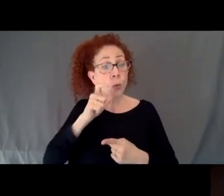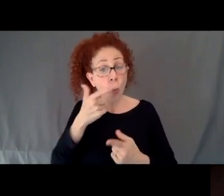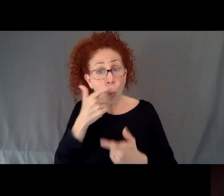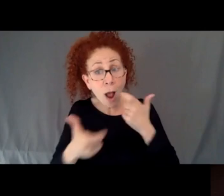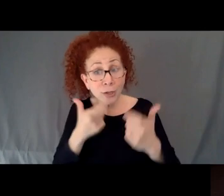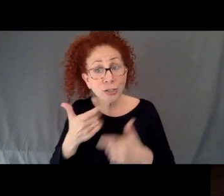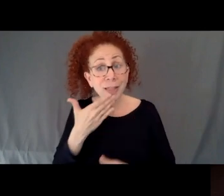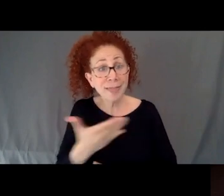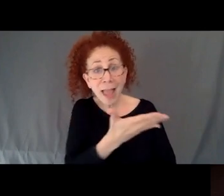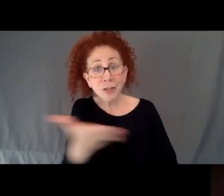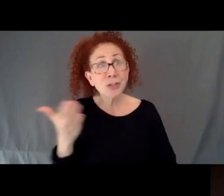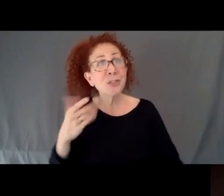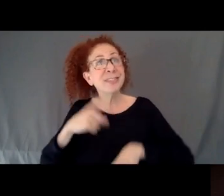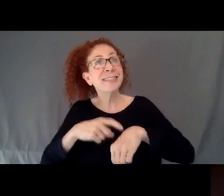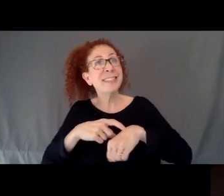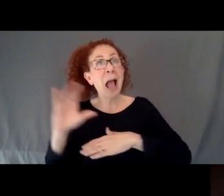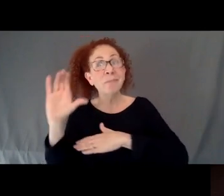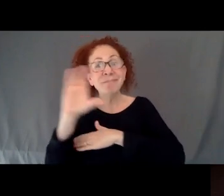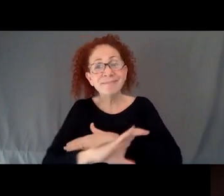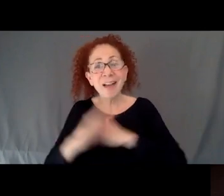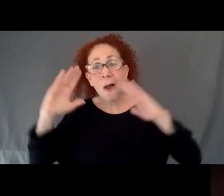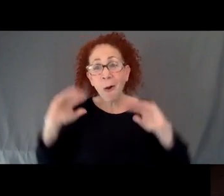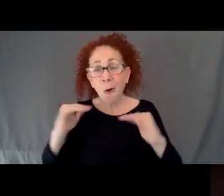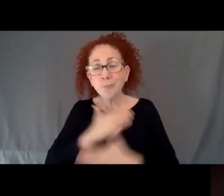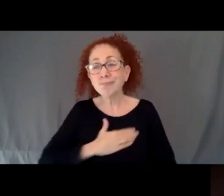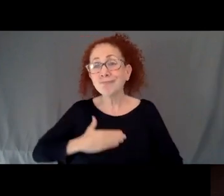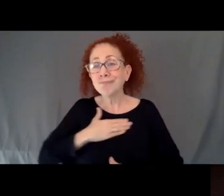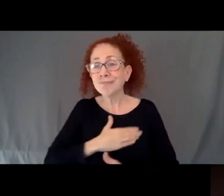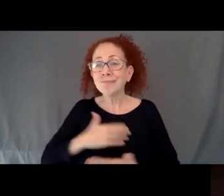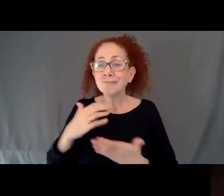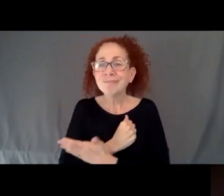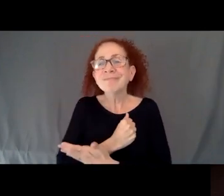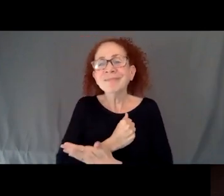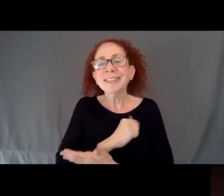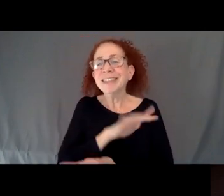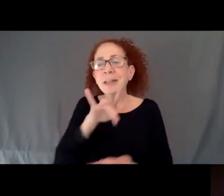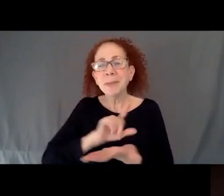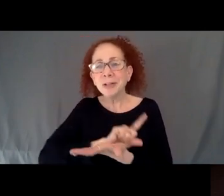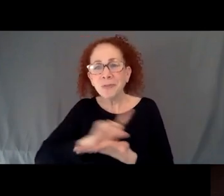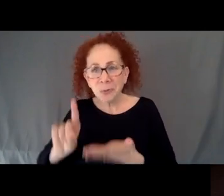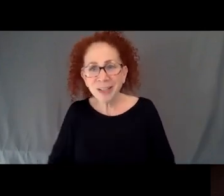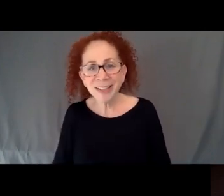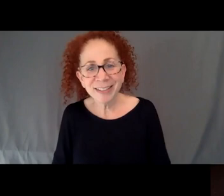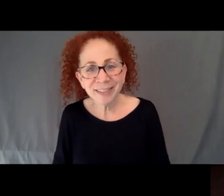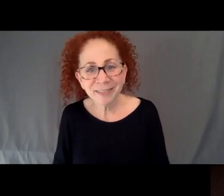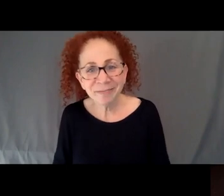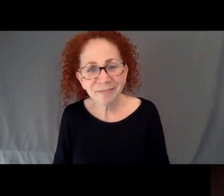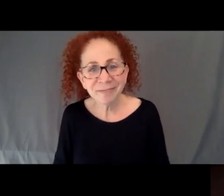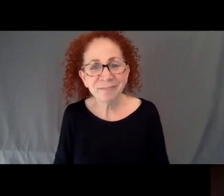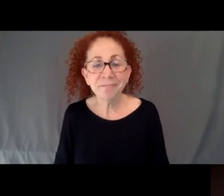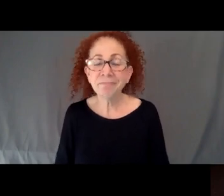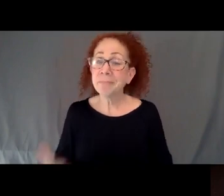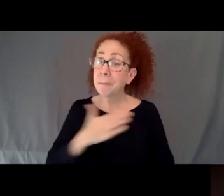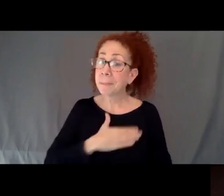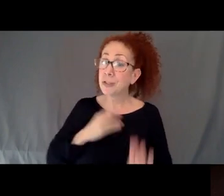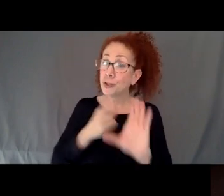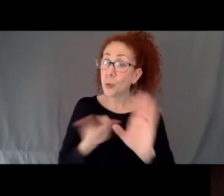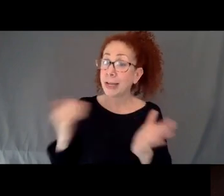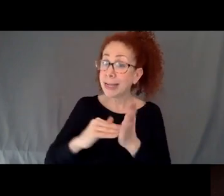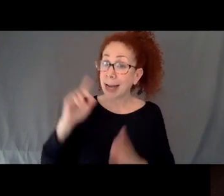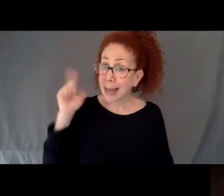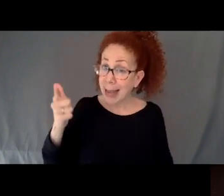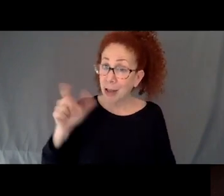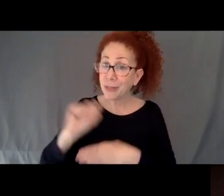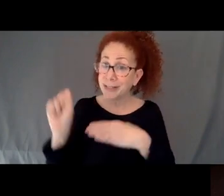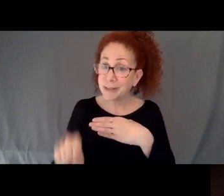in. It's getting late in the night. I hope this is a way to kind of buoy your spirits in the middle of the week. And please join in later in